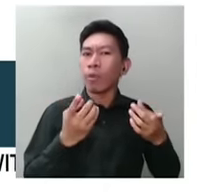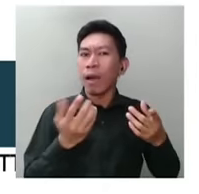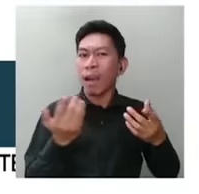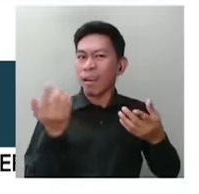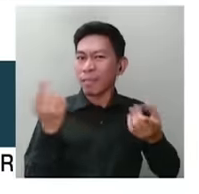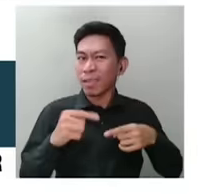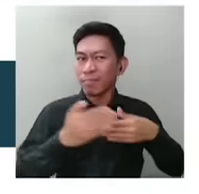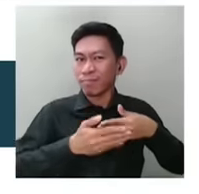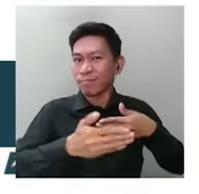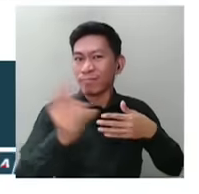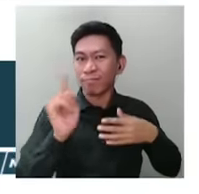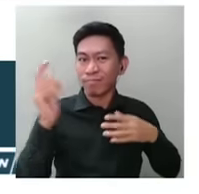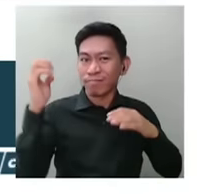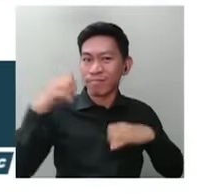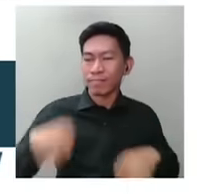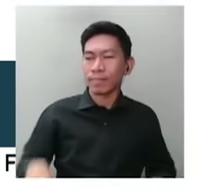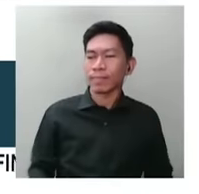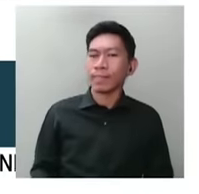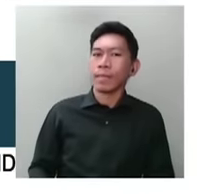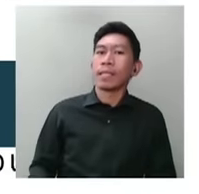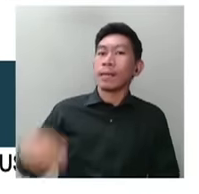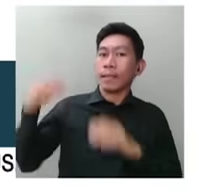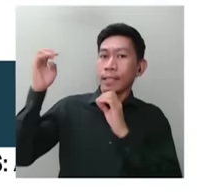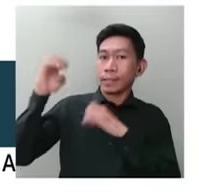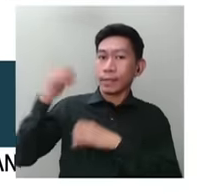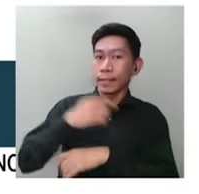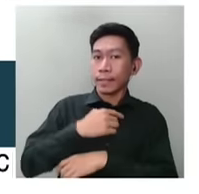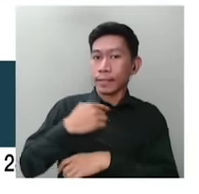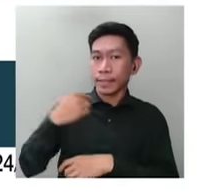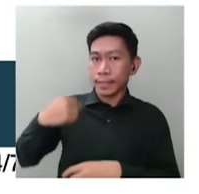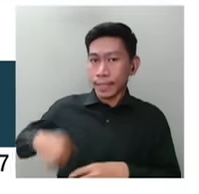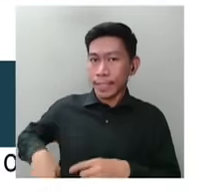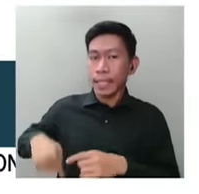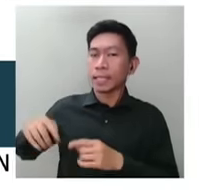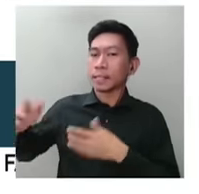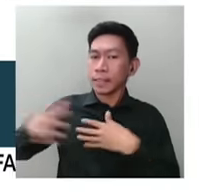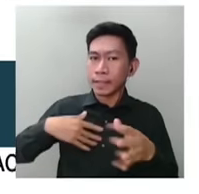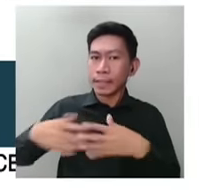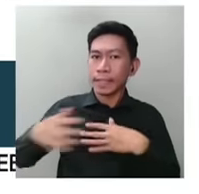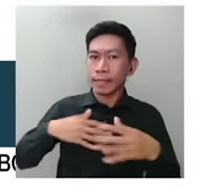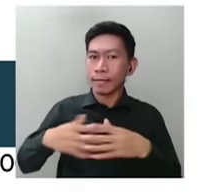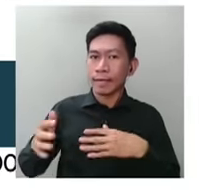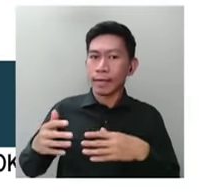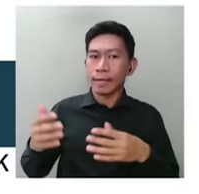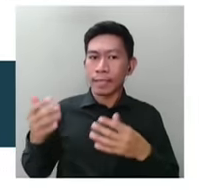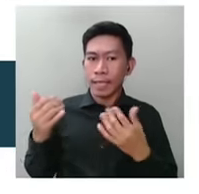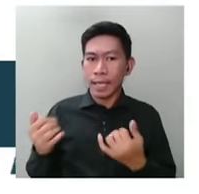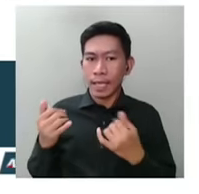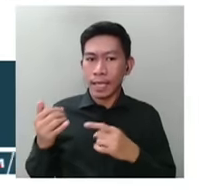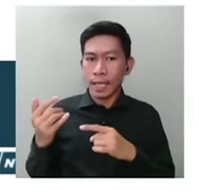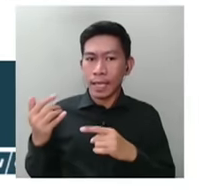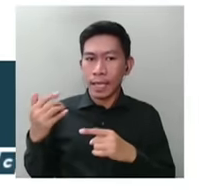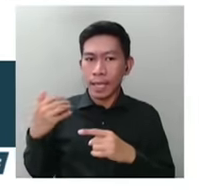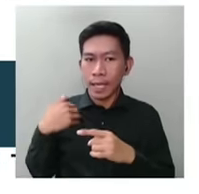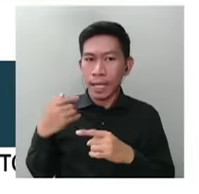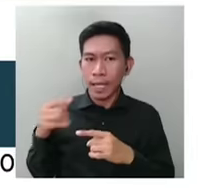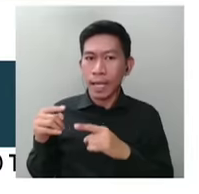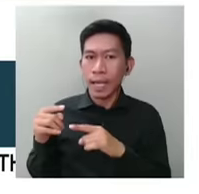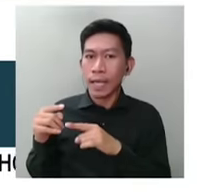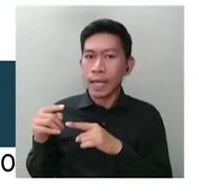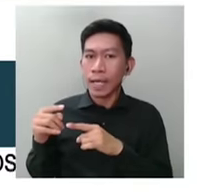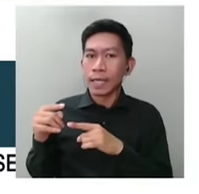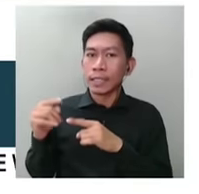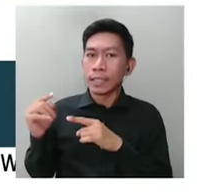We expect, of course, from Chinese perspective, no matter the outcry that's been generated by its action, China